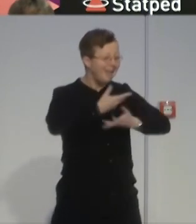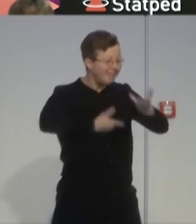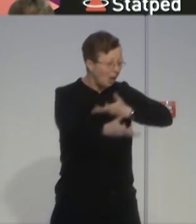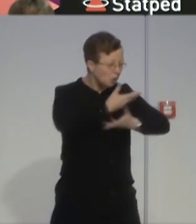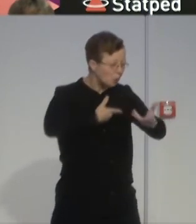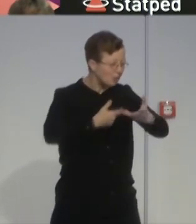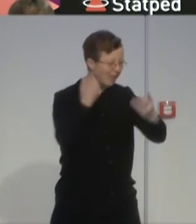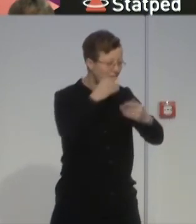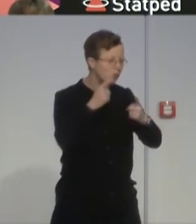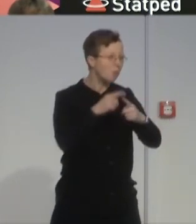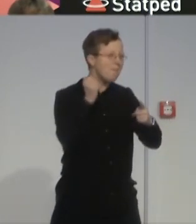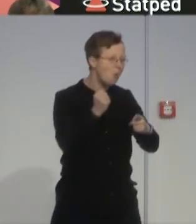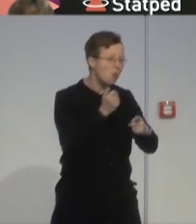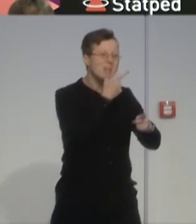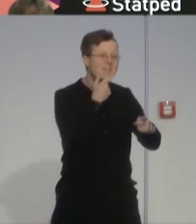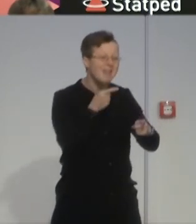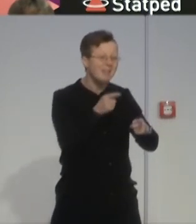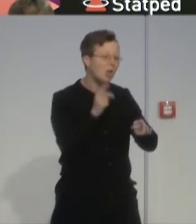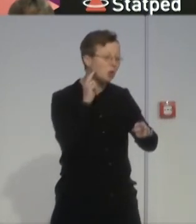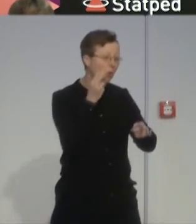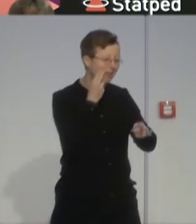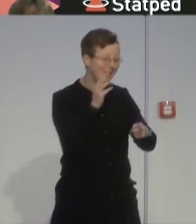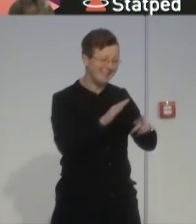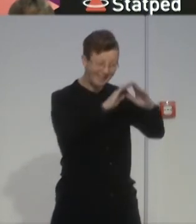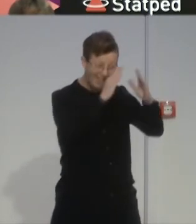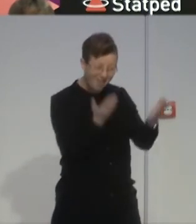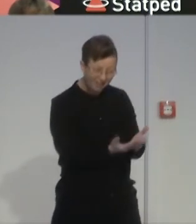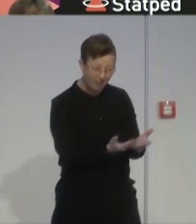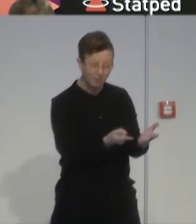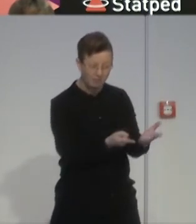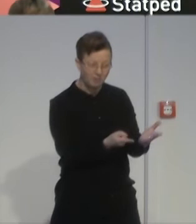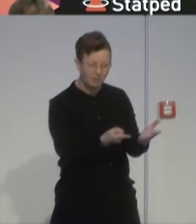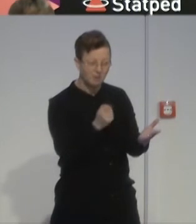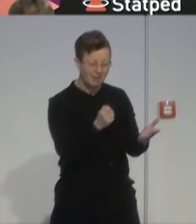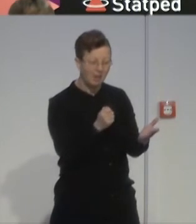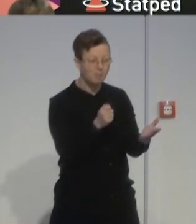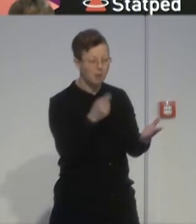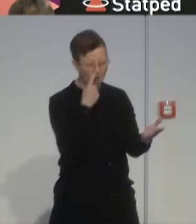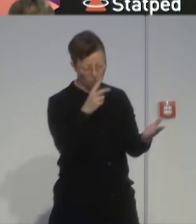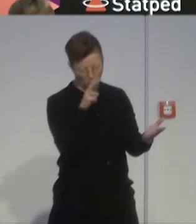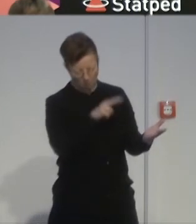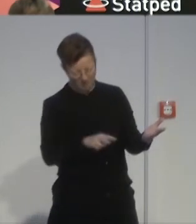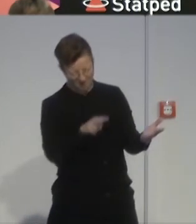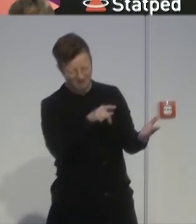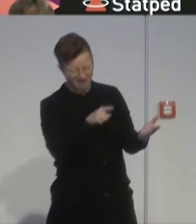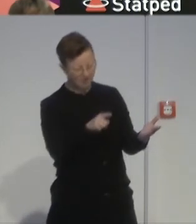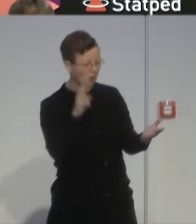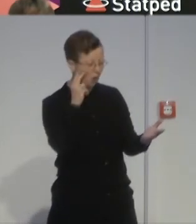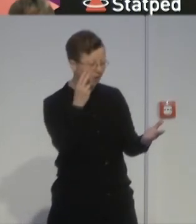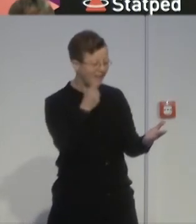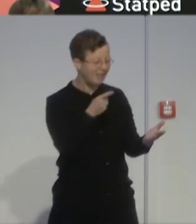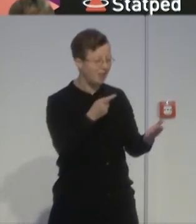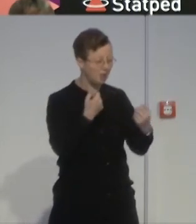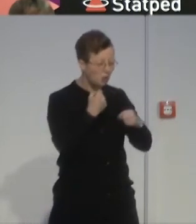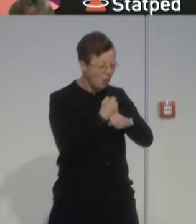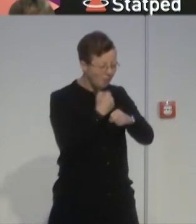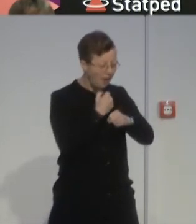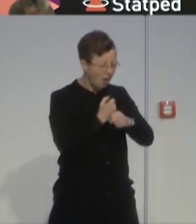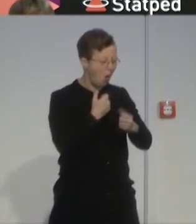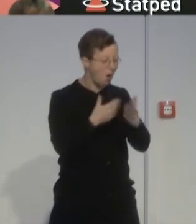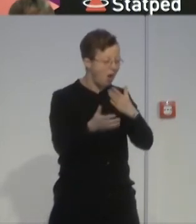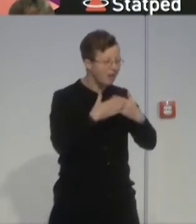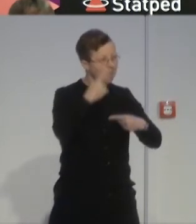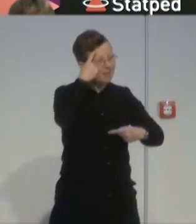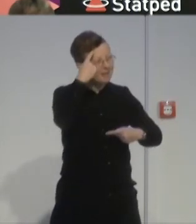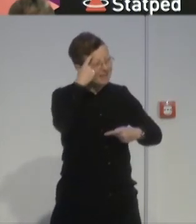know the world of the deafblind person. It's observable as the deafblind person is engaged in making sense, is